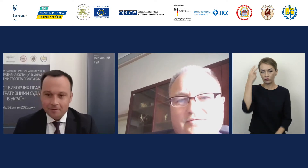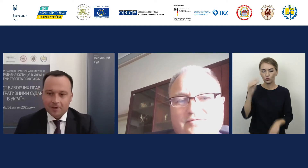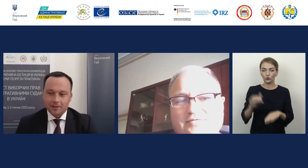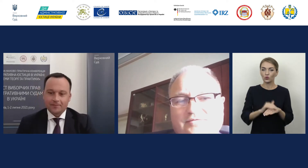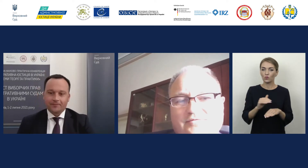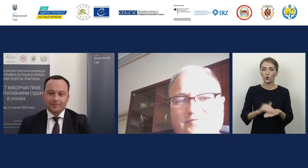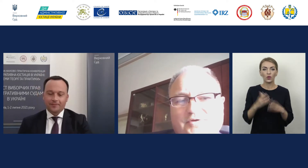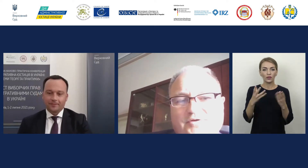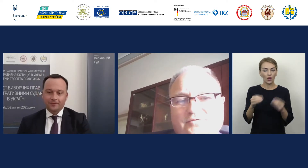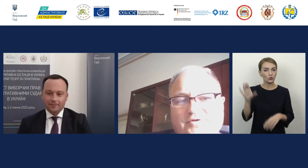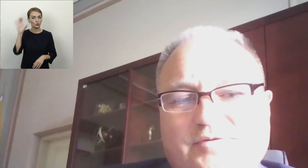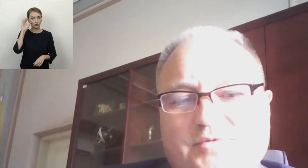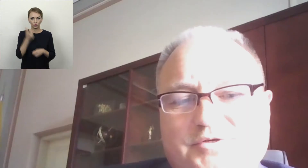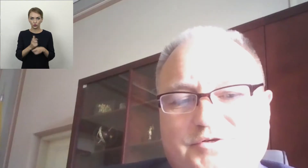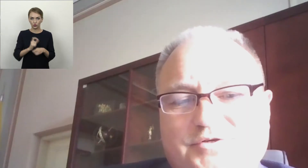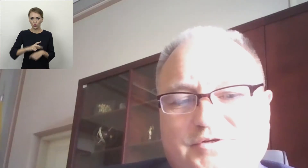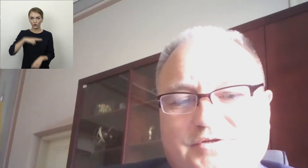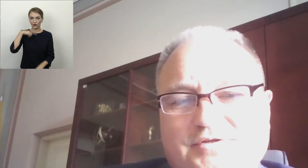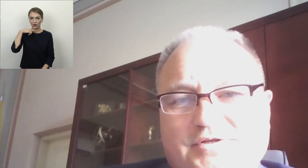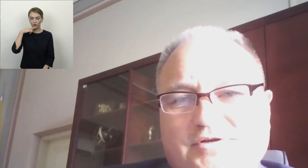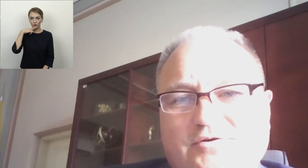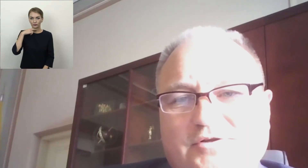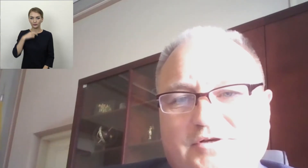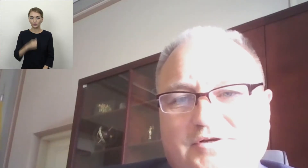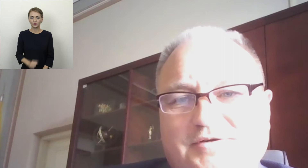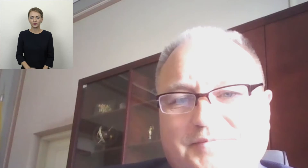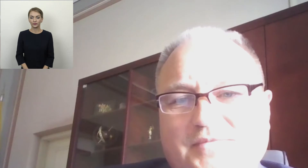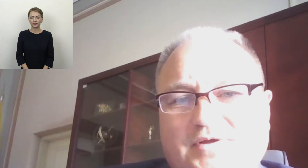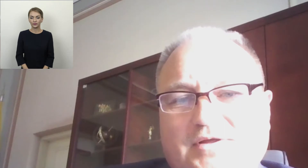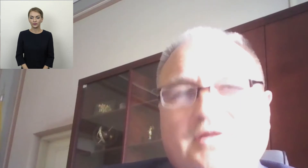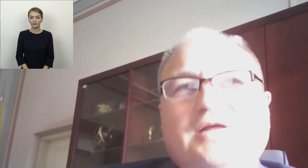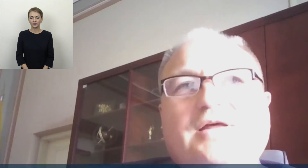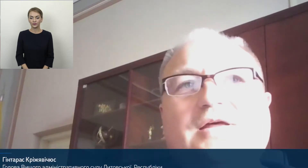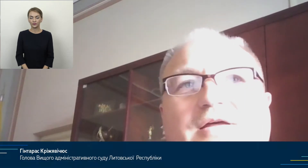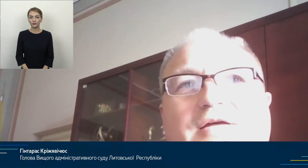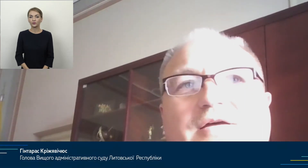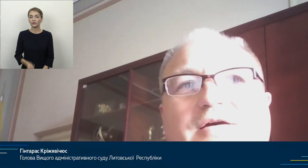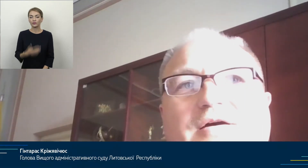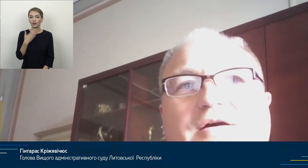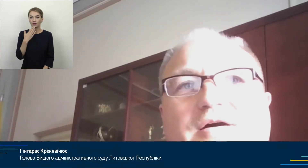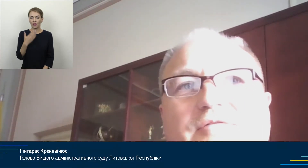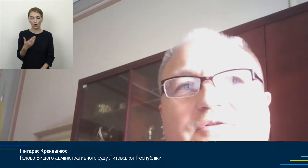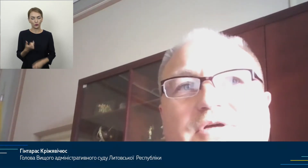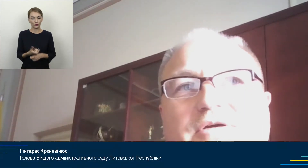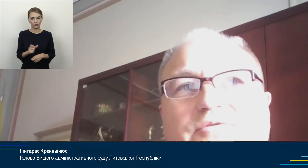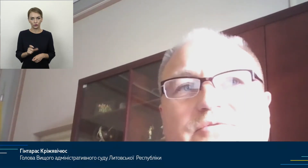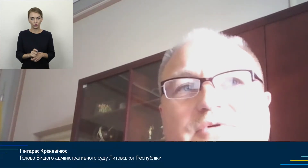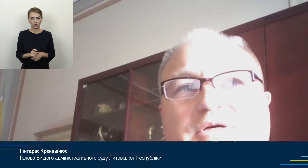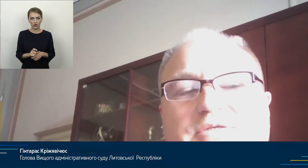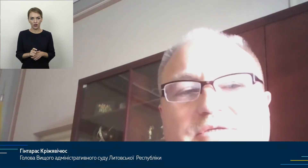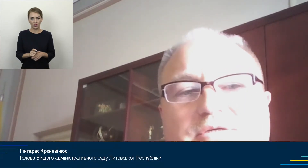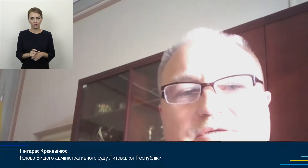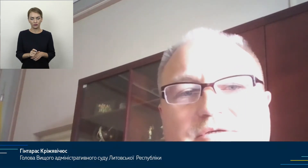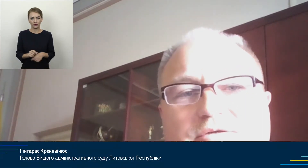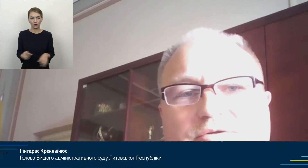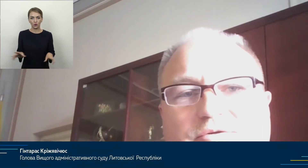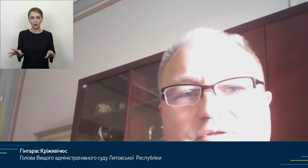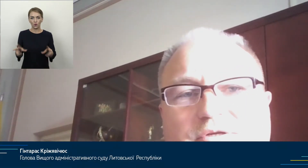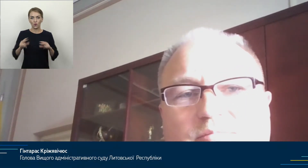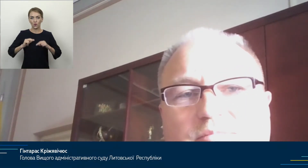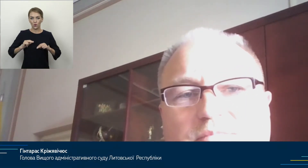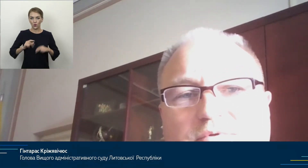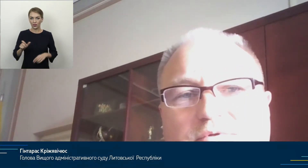of Lithuania. So we are listening to you with it. I would like to ask